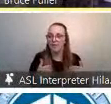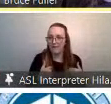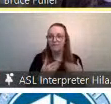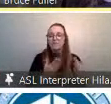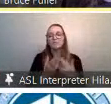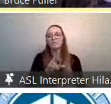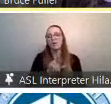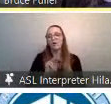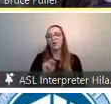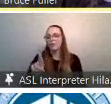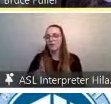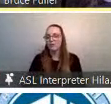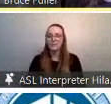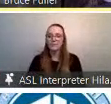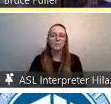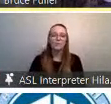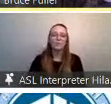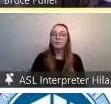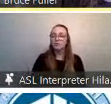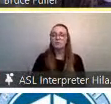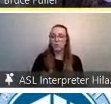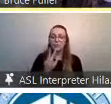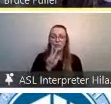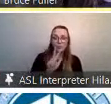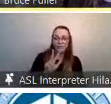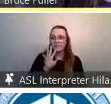So where are the 3 and 4-year-olds in California?